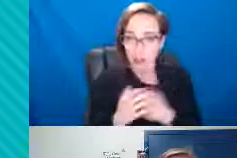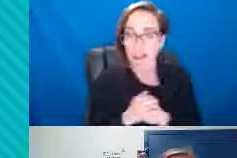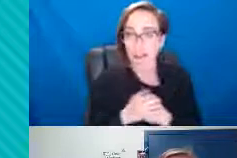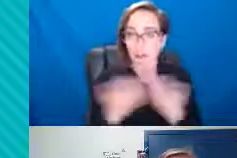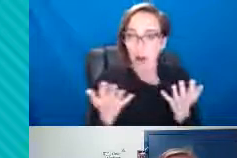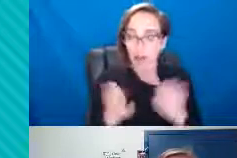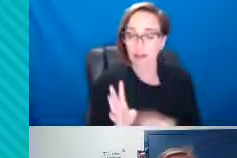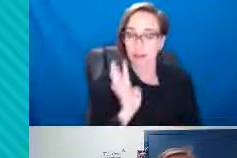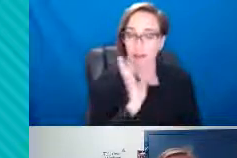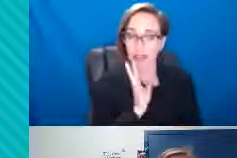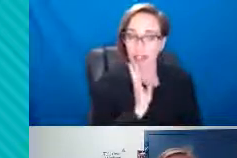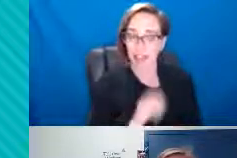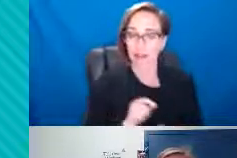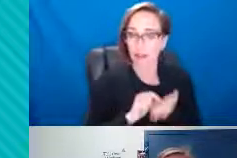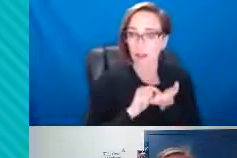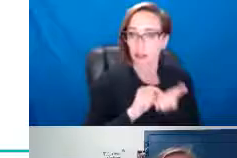palm.